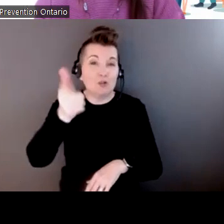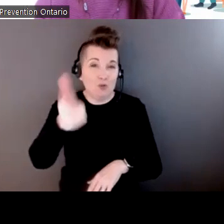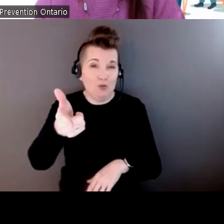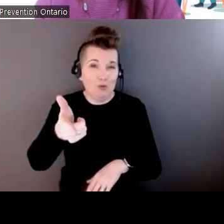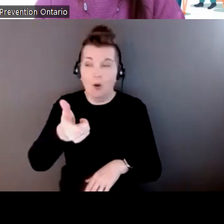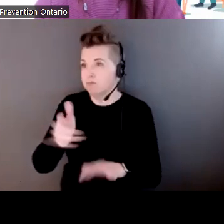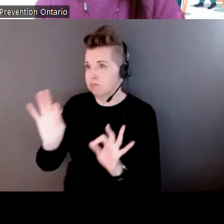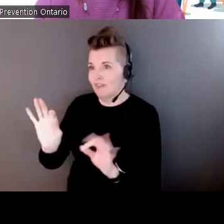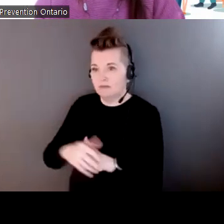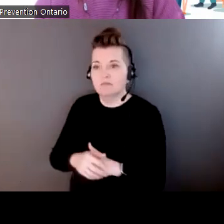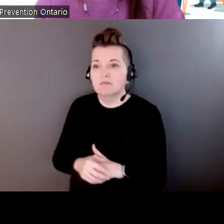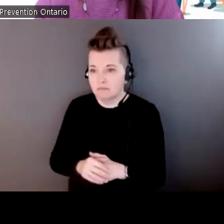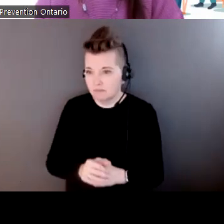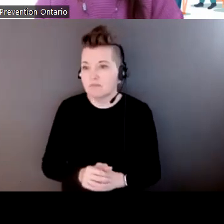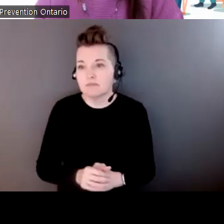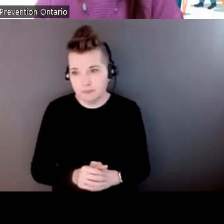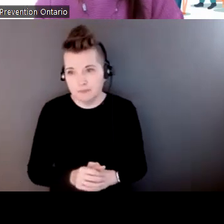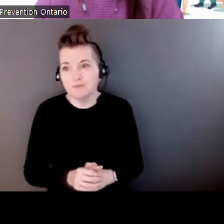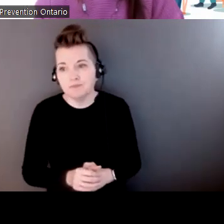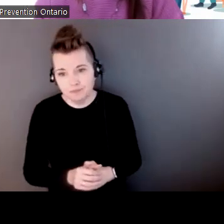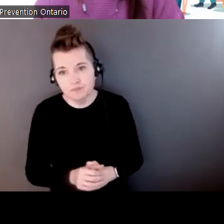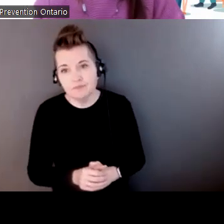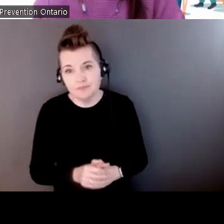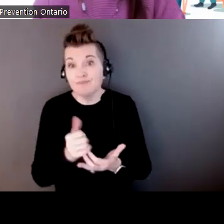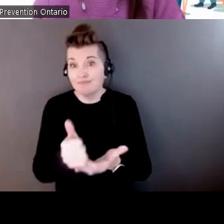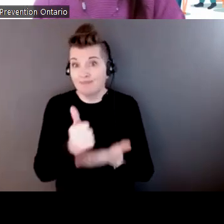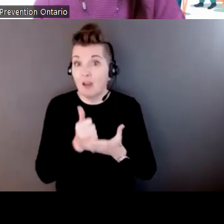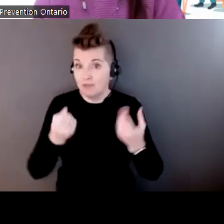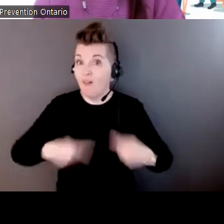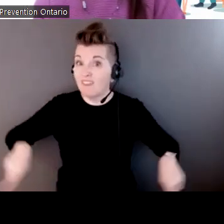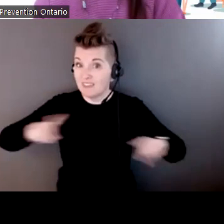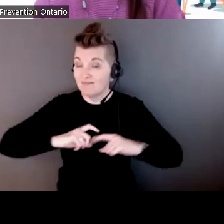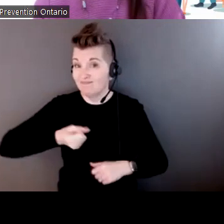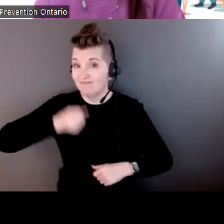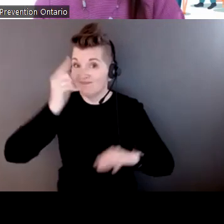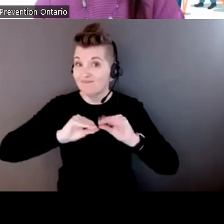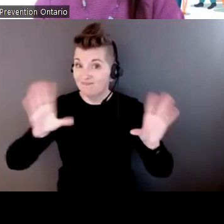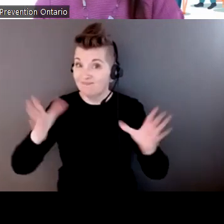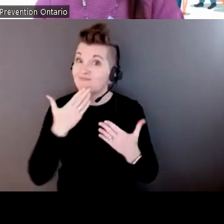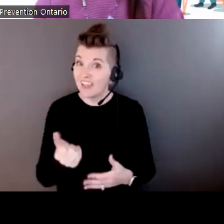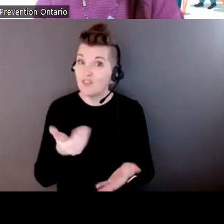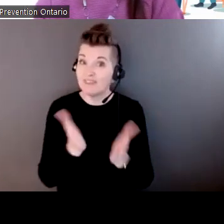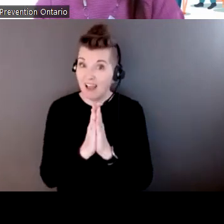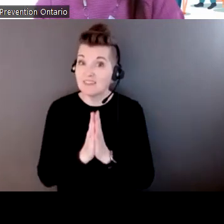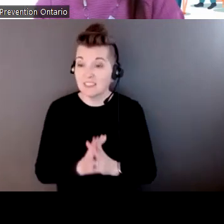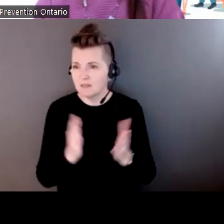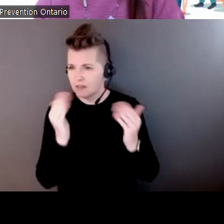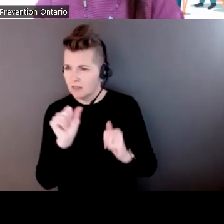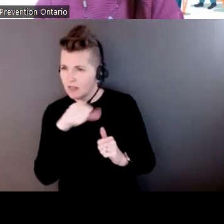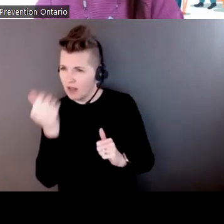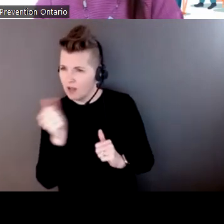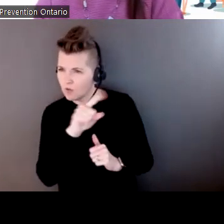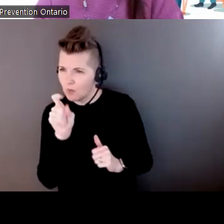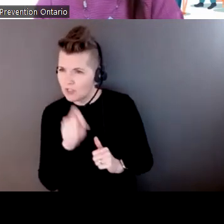would be great. And that's helpful for all of us. So thanks for asking that question. The other one, just again, back to